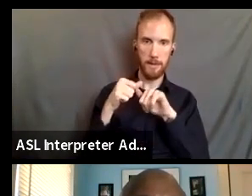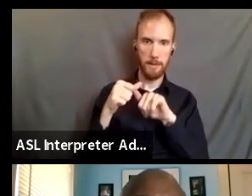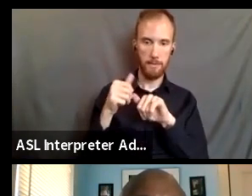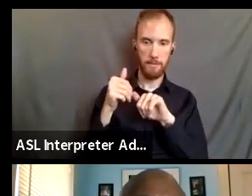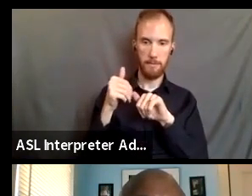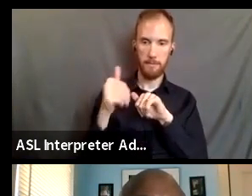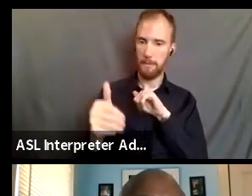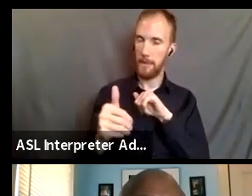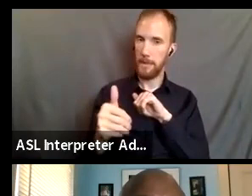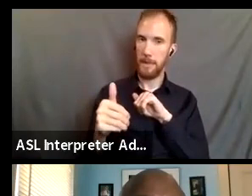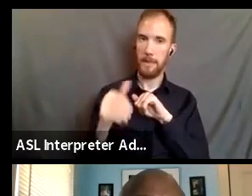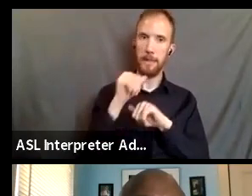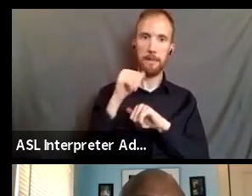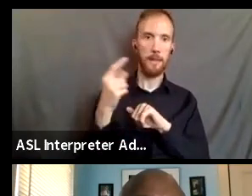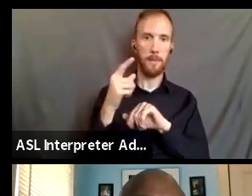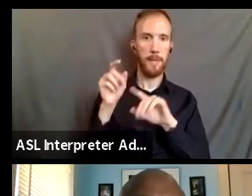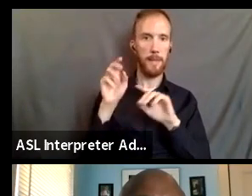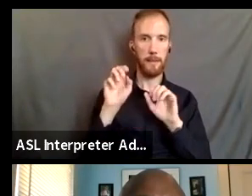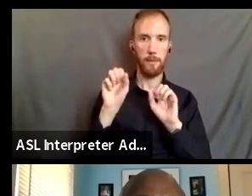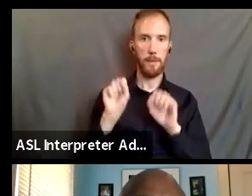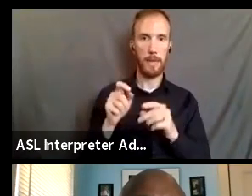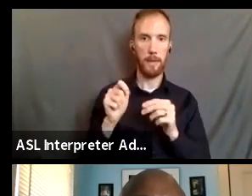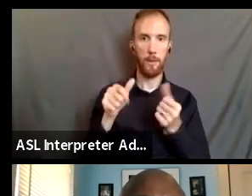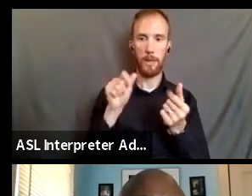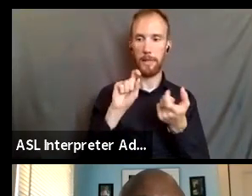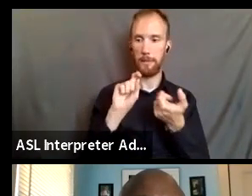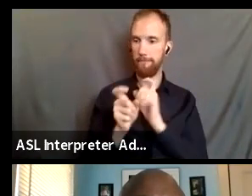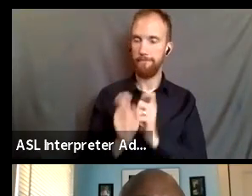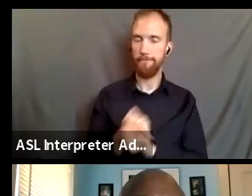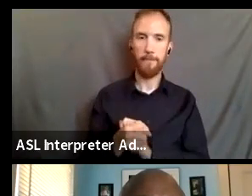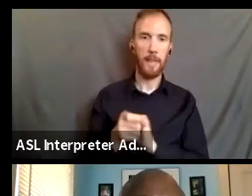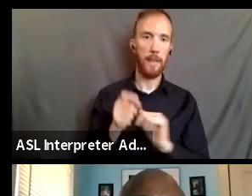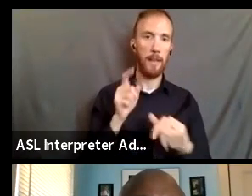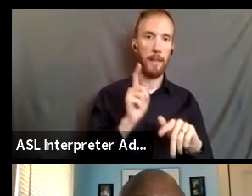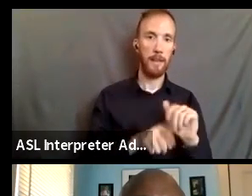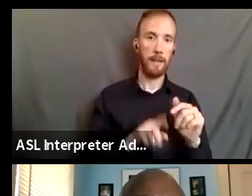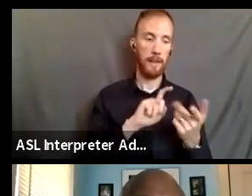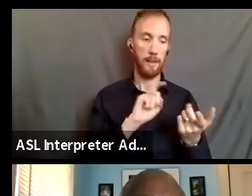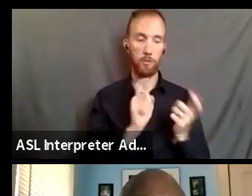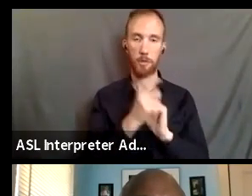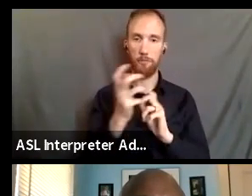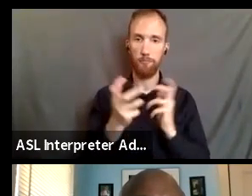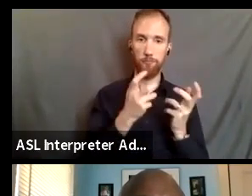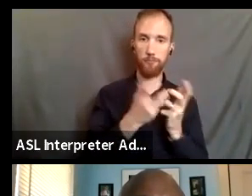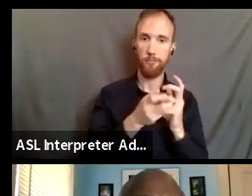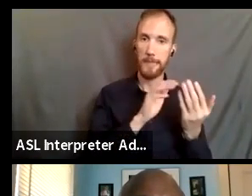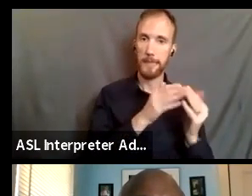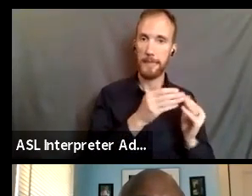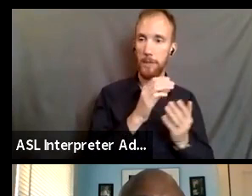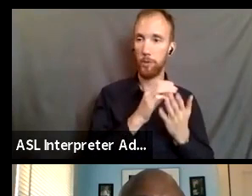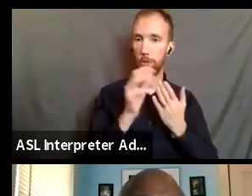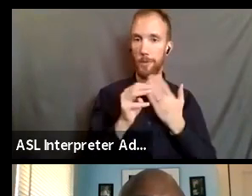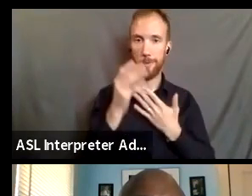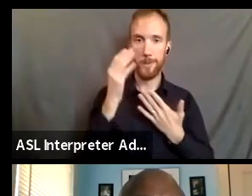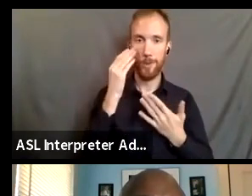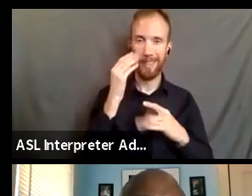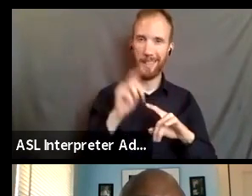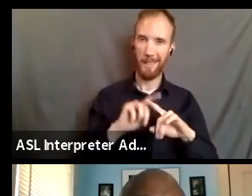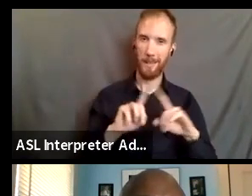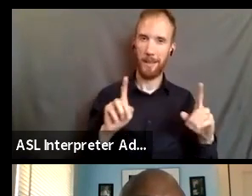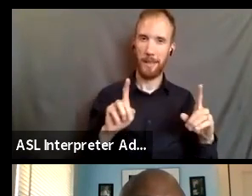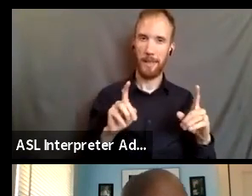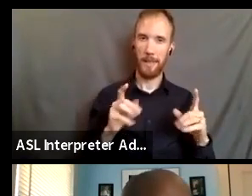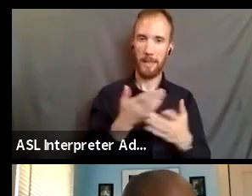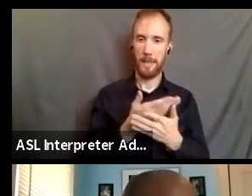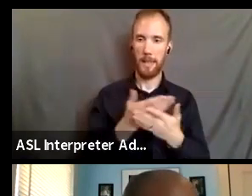the the changes that happen in our city or the changes that happen in the curriculum um you know what's taught in in these